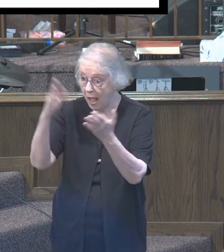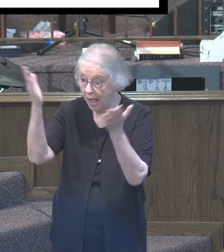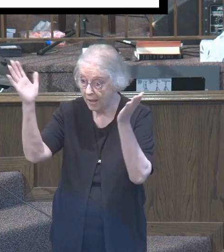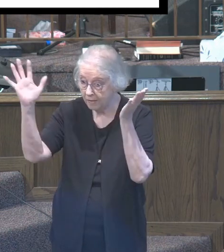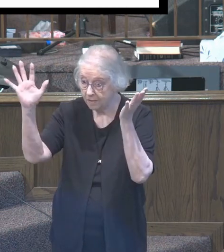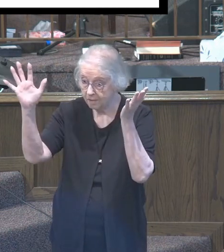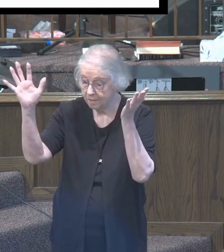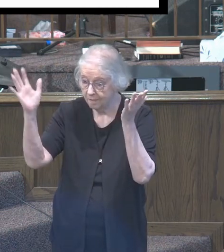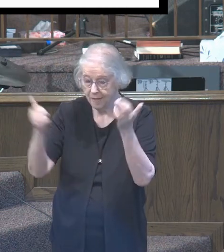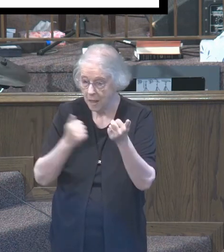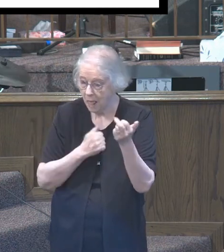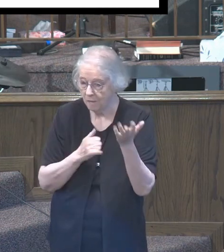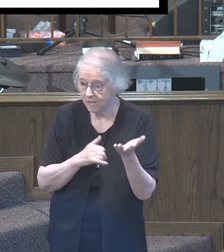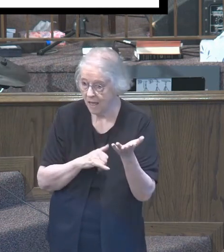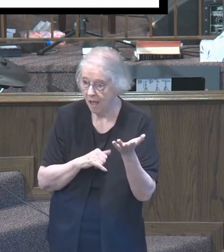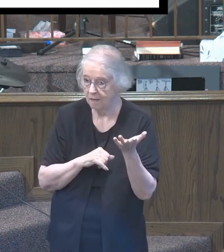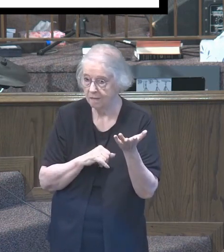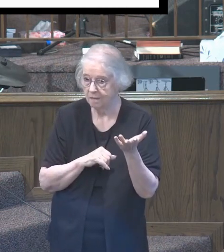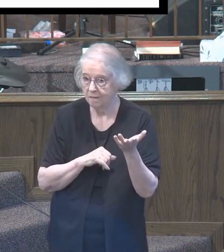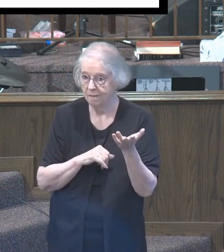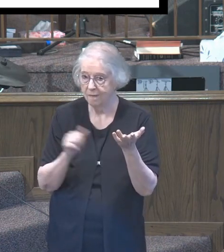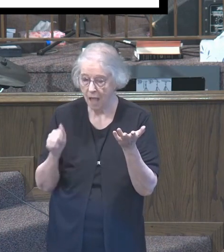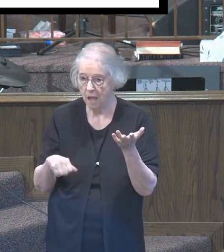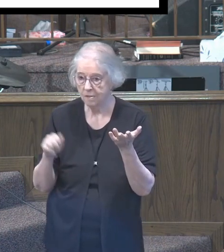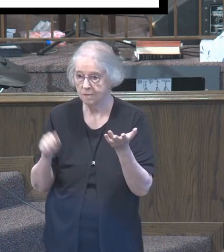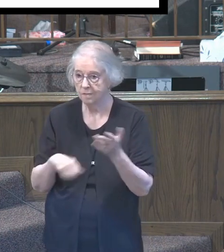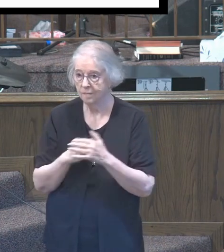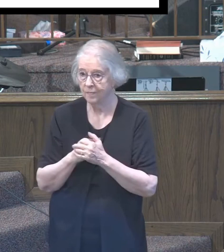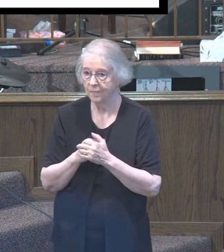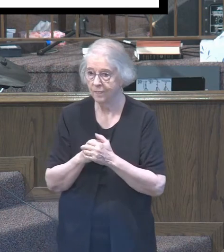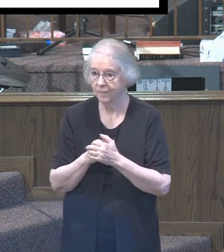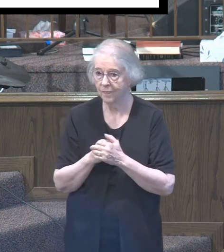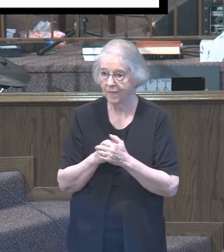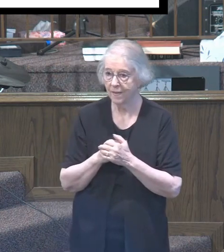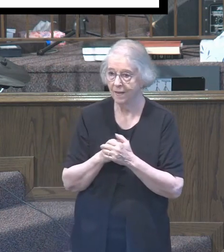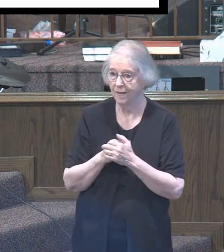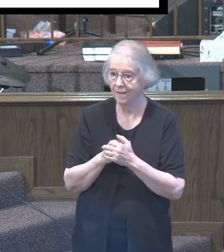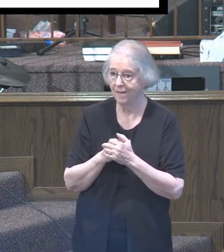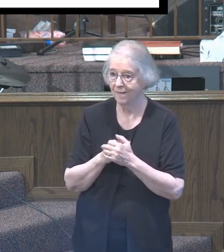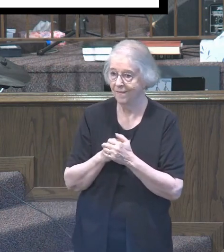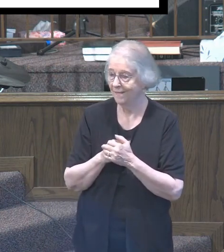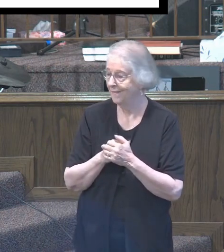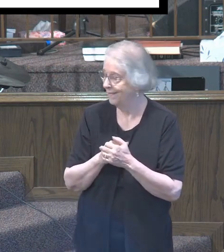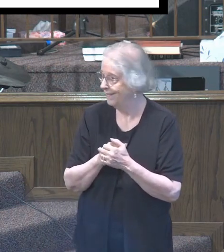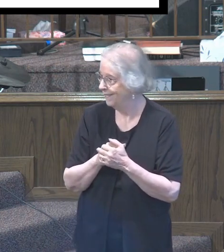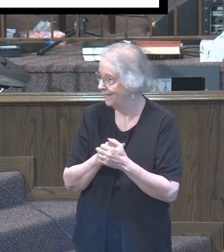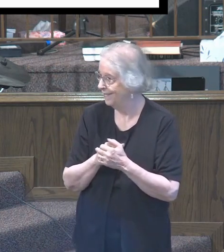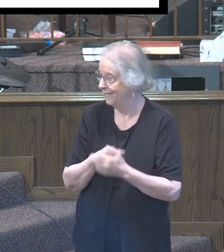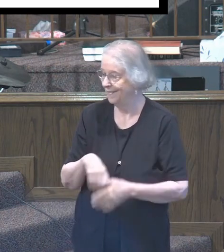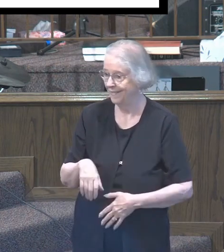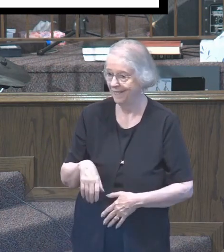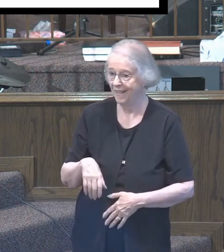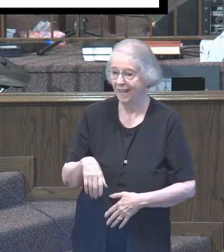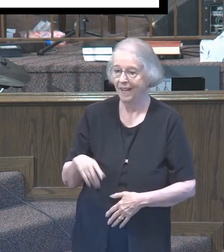never exploit your emotions or your pocketbook. These diseased trees with their bad apples are going to be